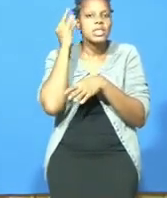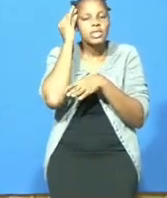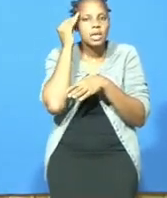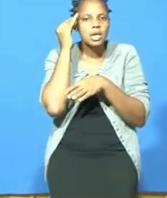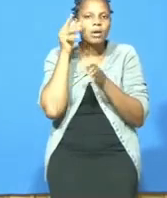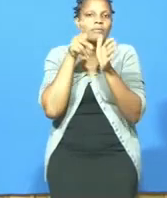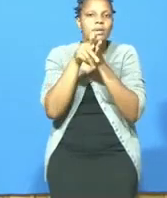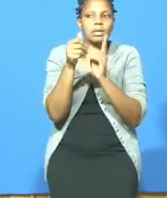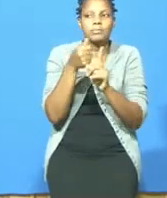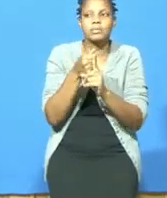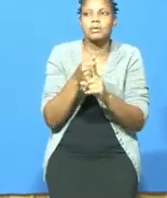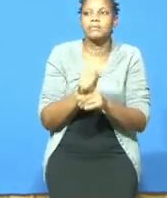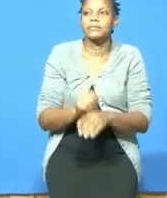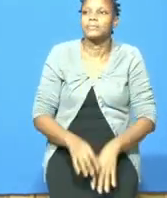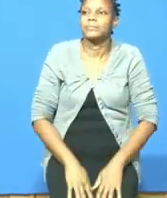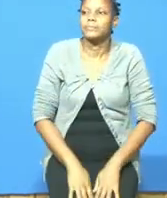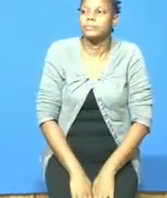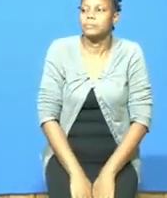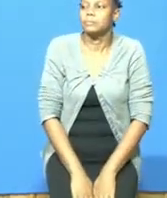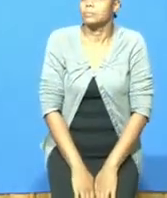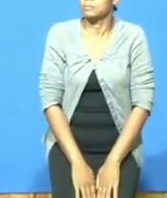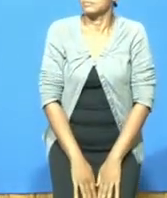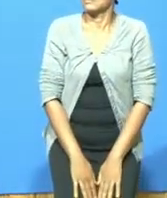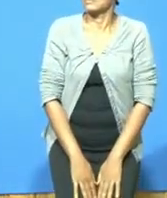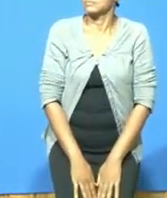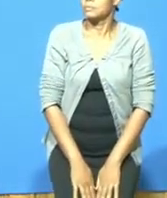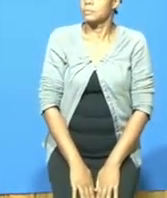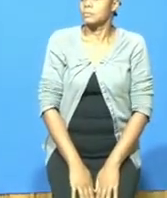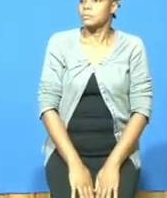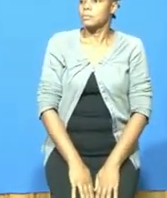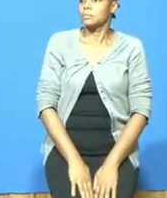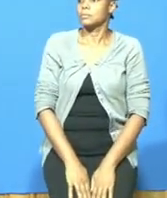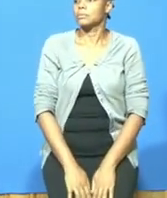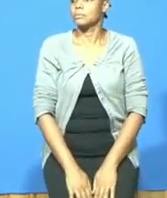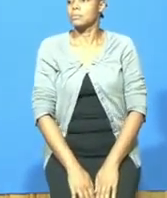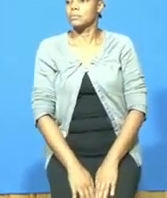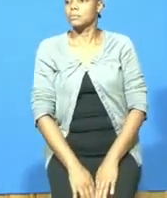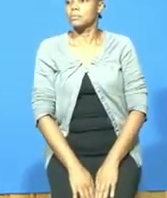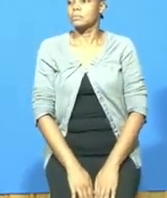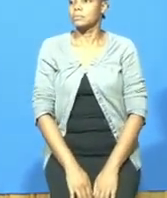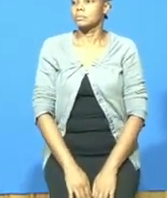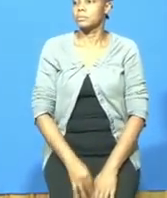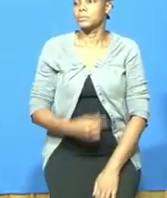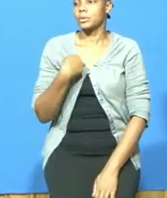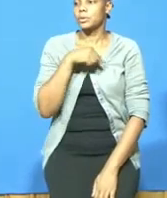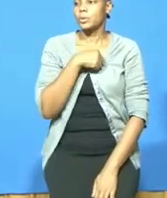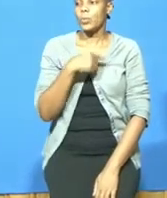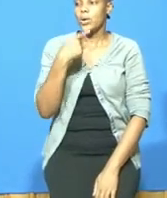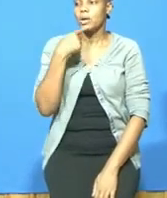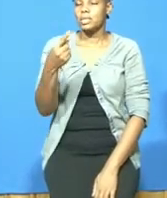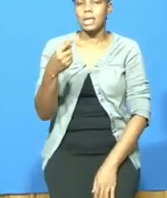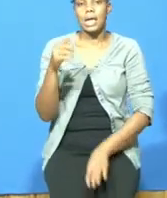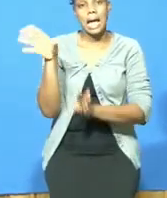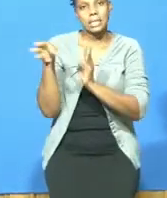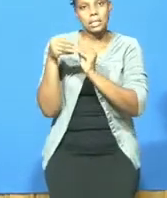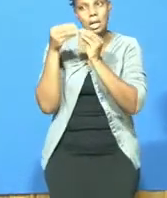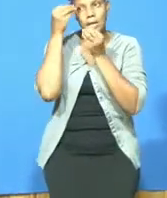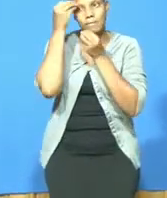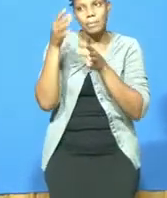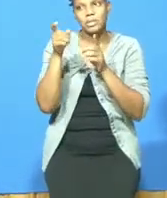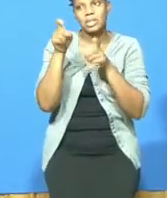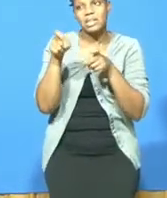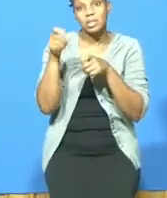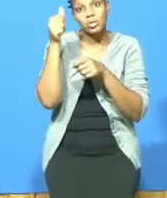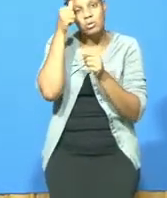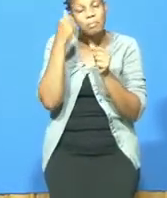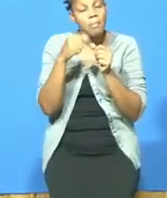attempt. We're saying, you know, additional information that persons need to, you know, bear